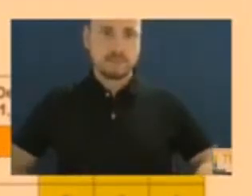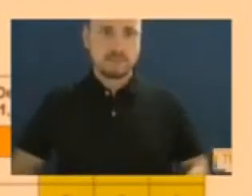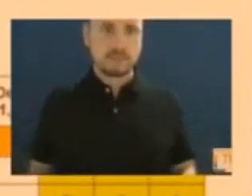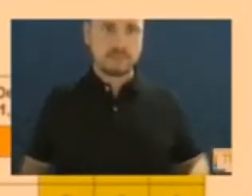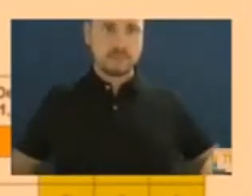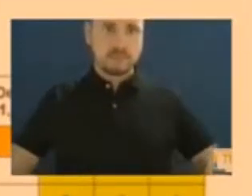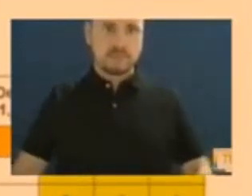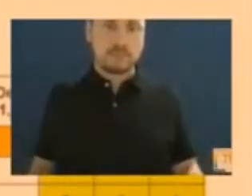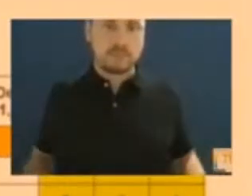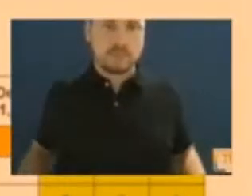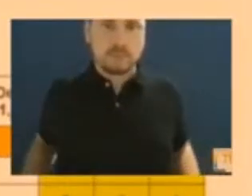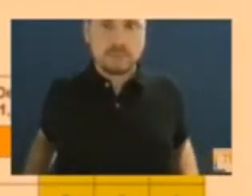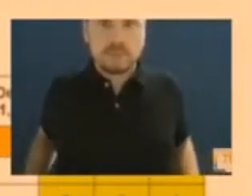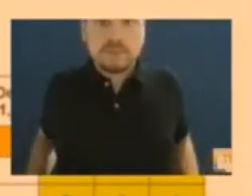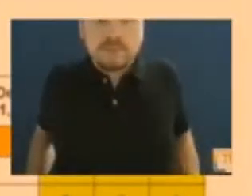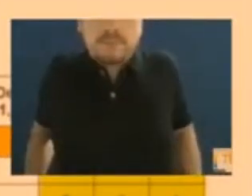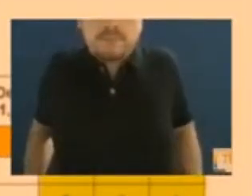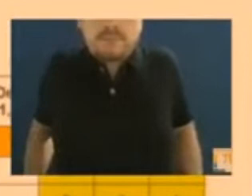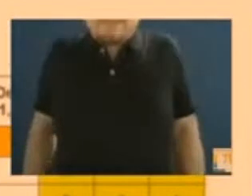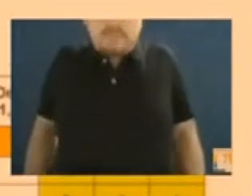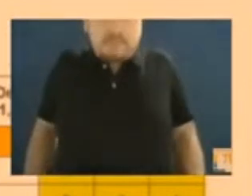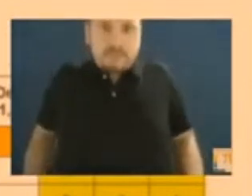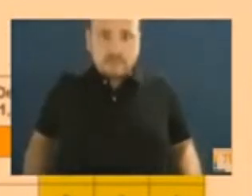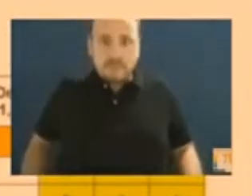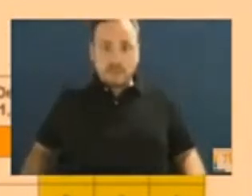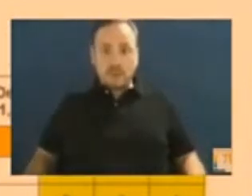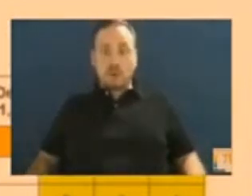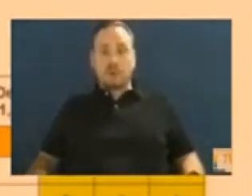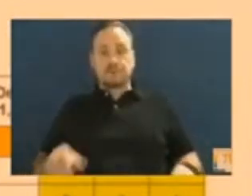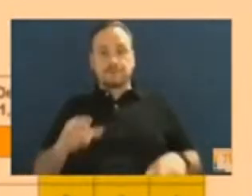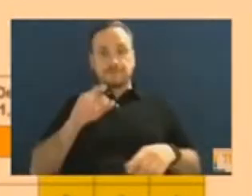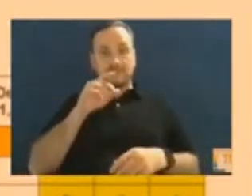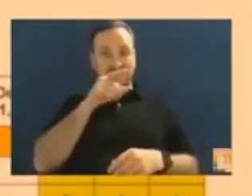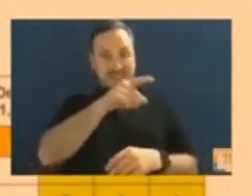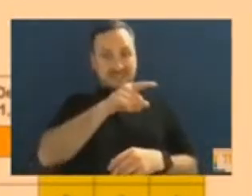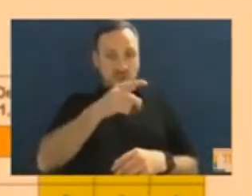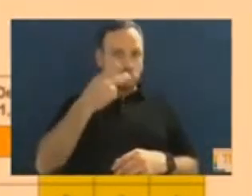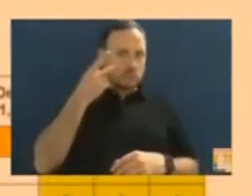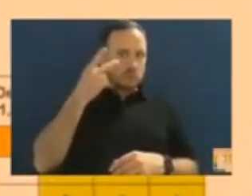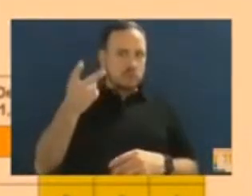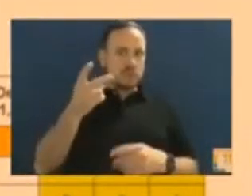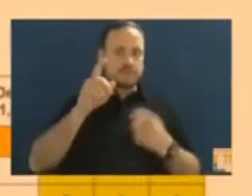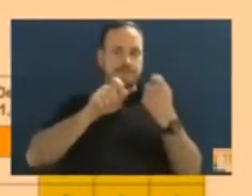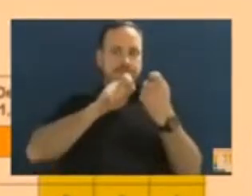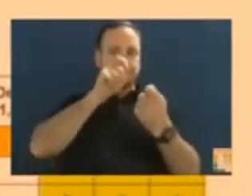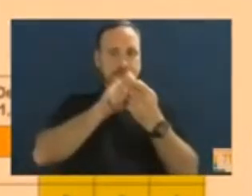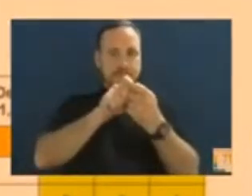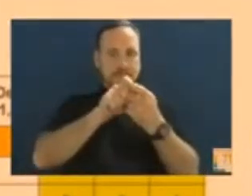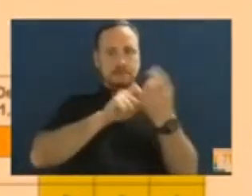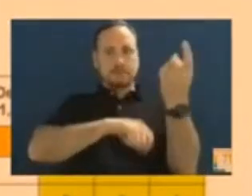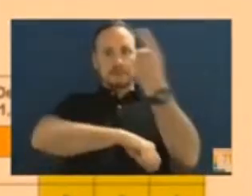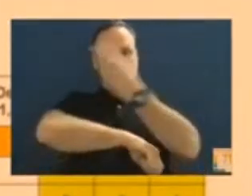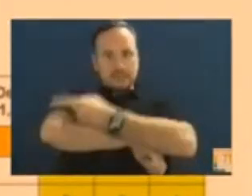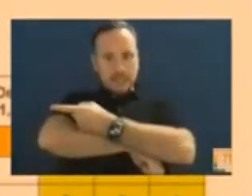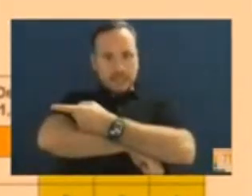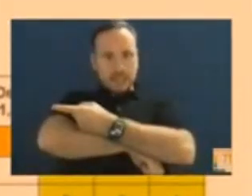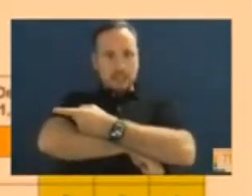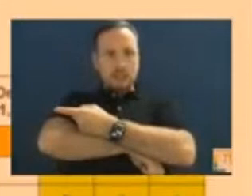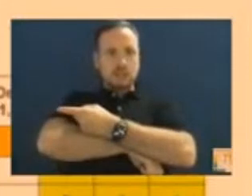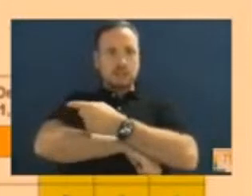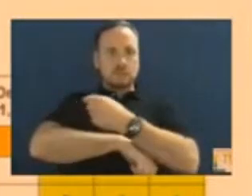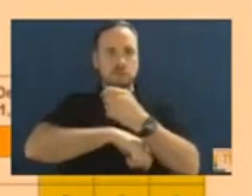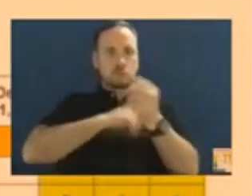So in this slide, you will see specific dates attached to the different